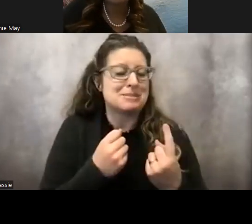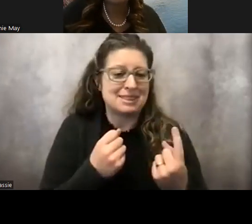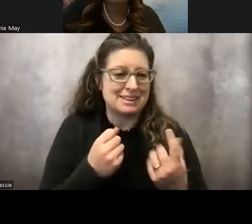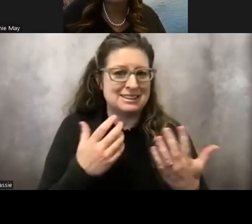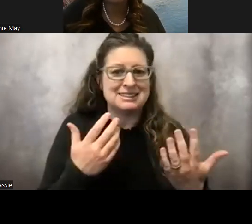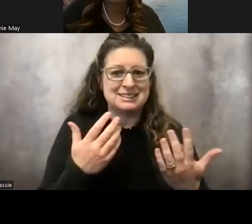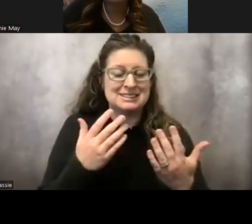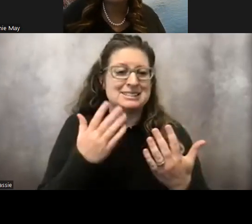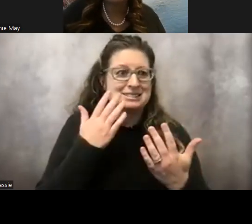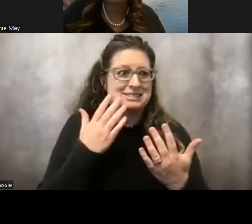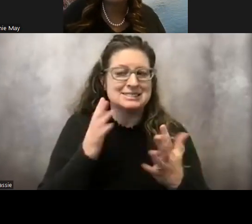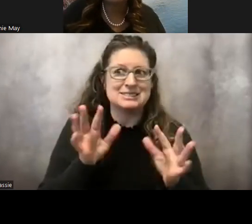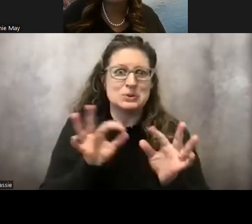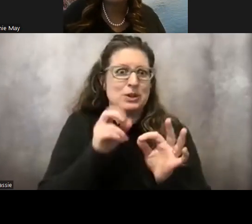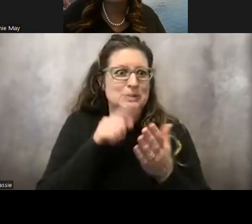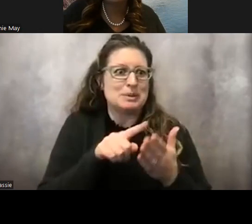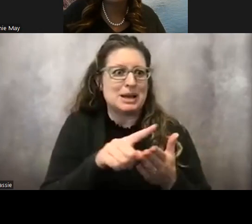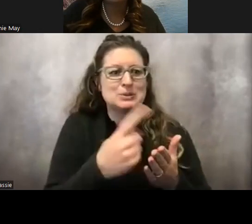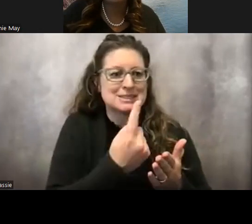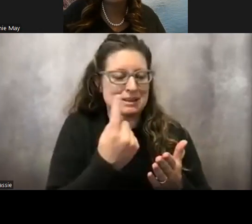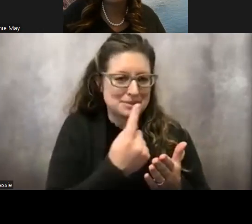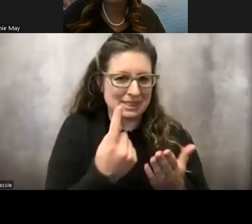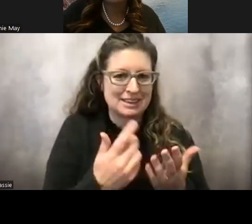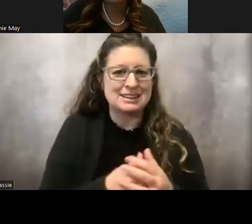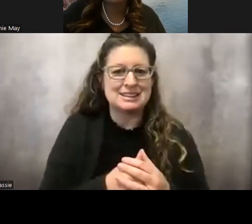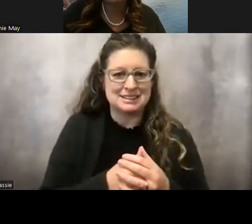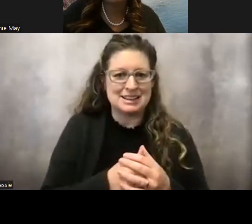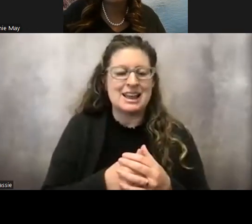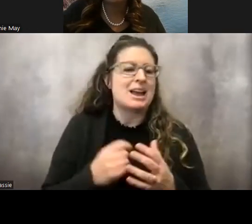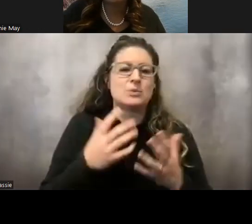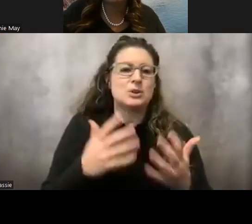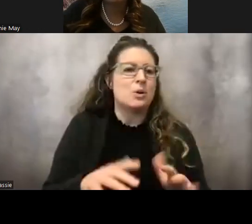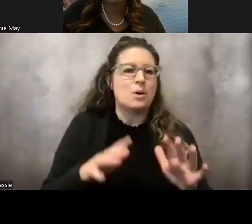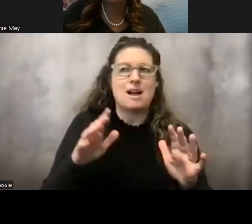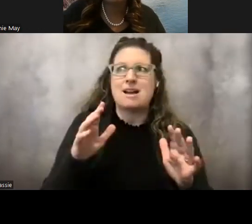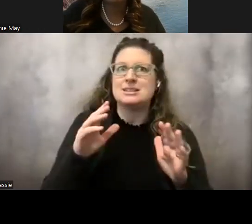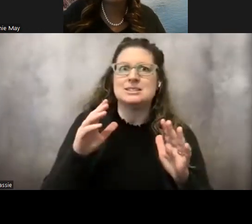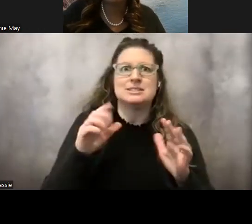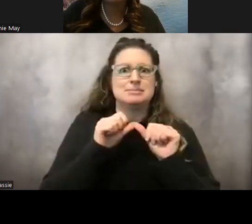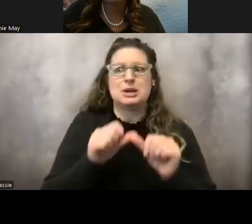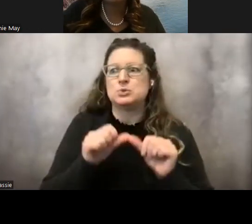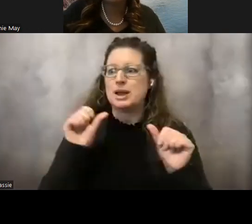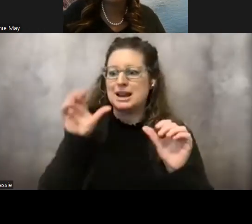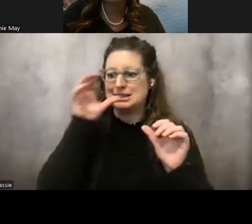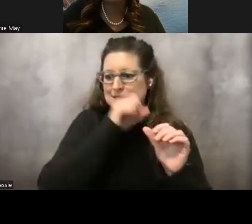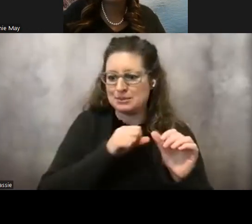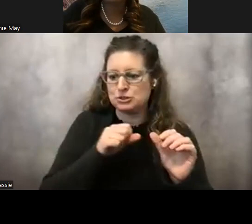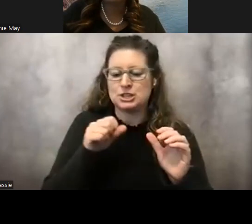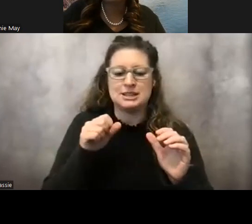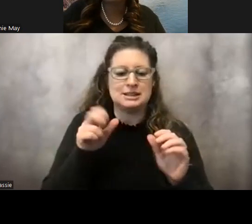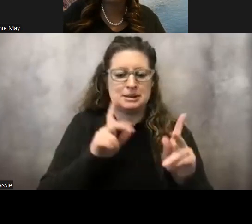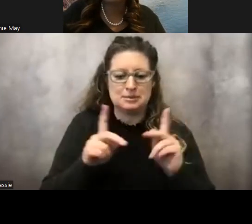it. And it perpetuates the expectation that you are going to do this on a weekend,